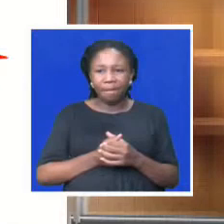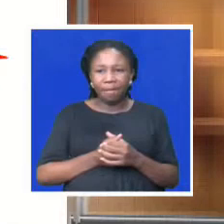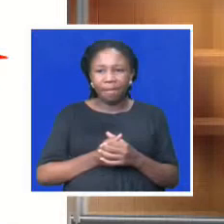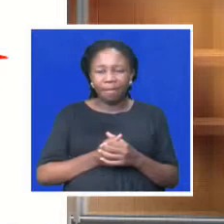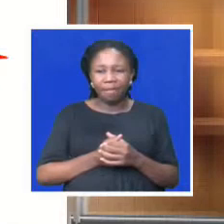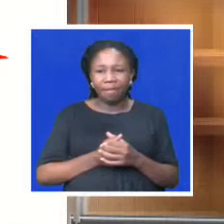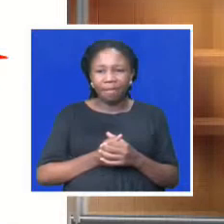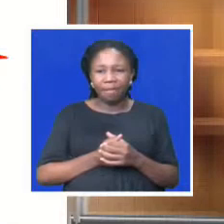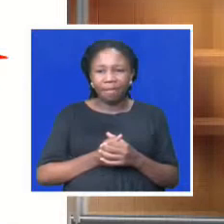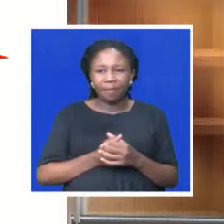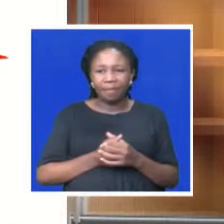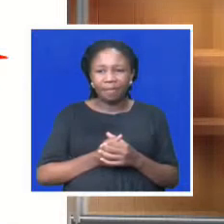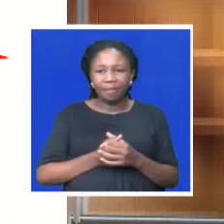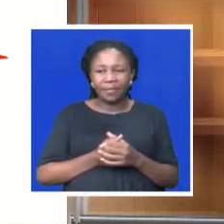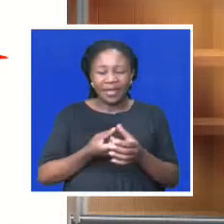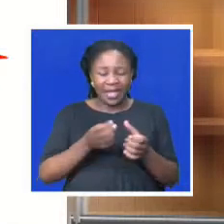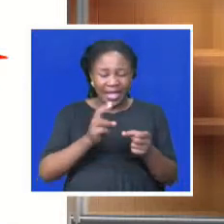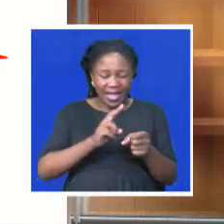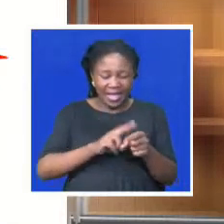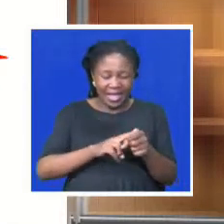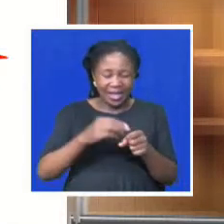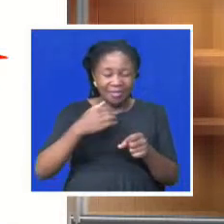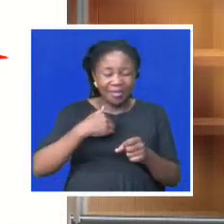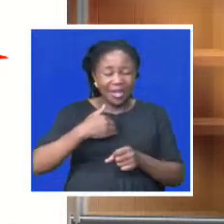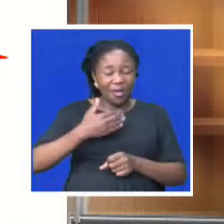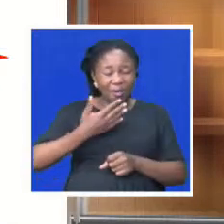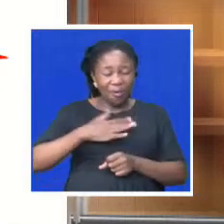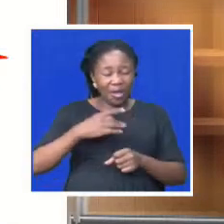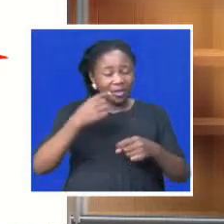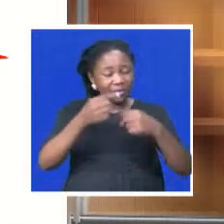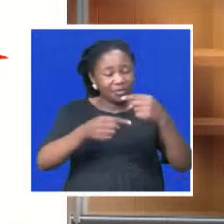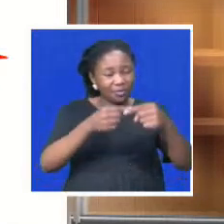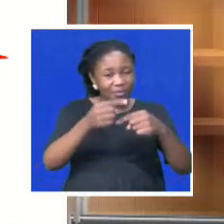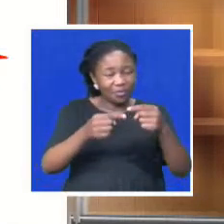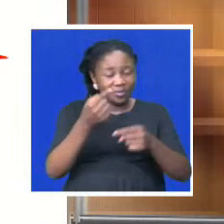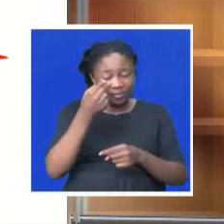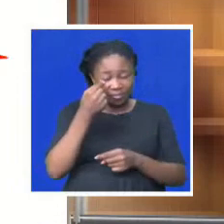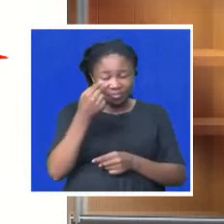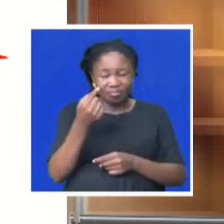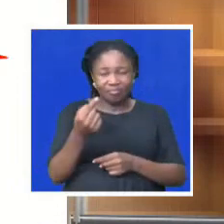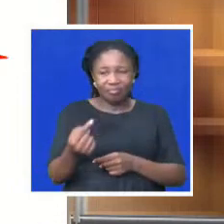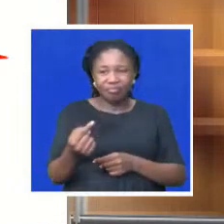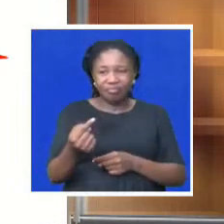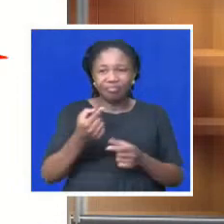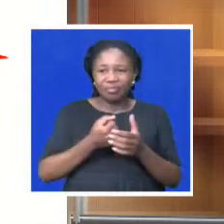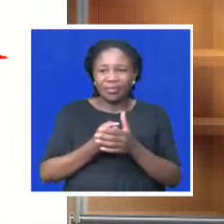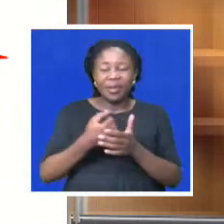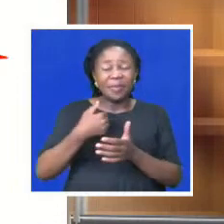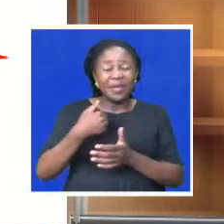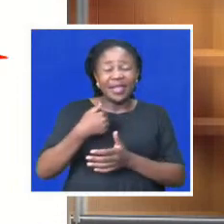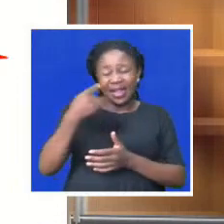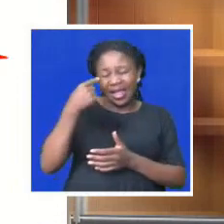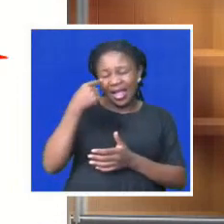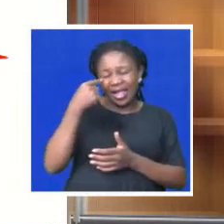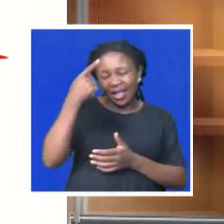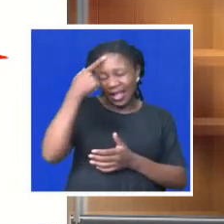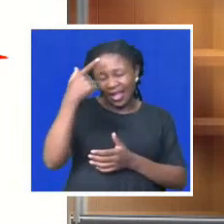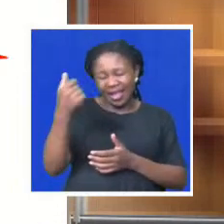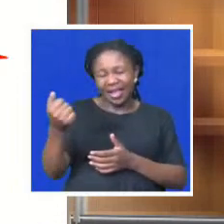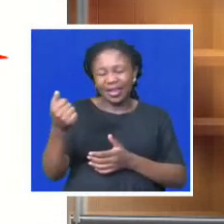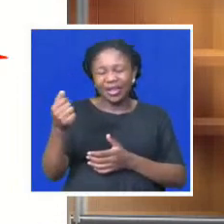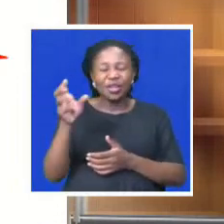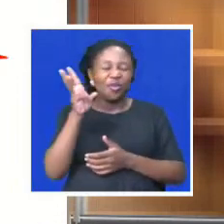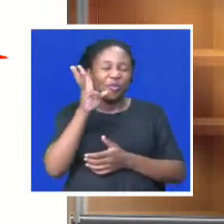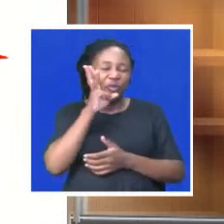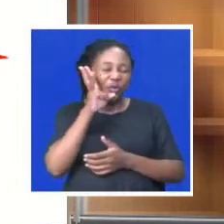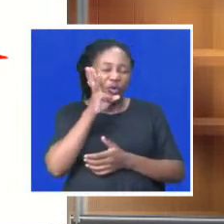Yes, and I knew that the trickles of water could do something wonderful. Let's continue